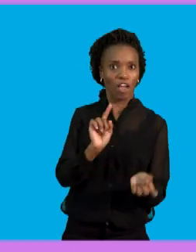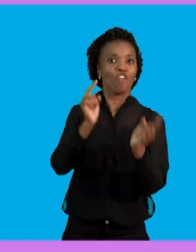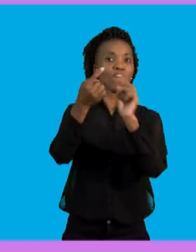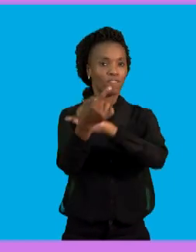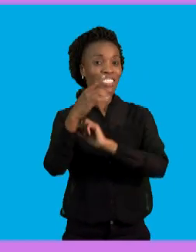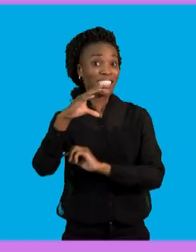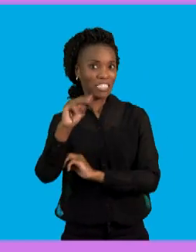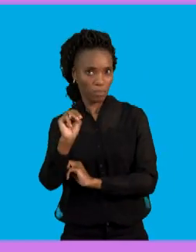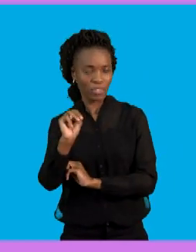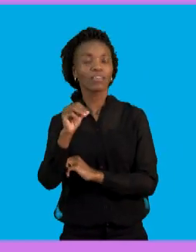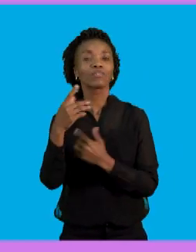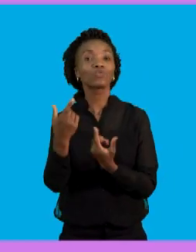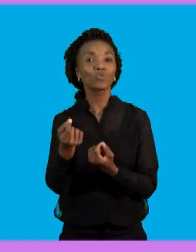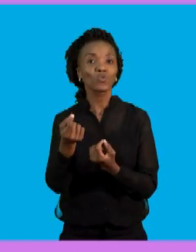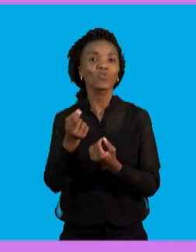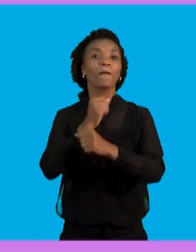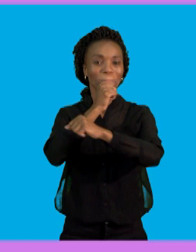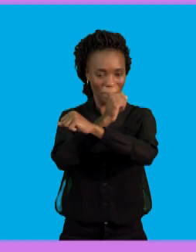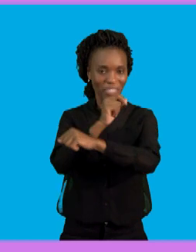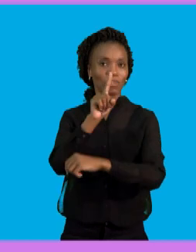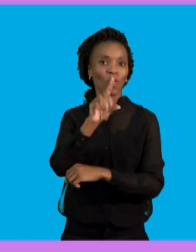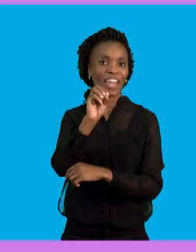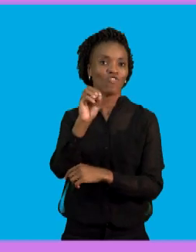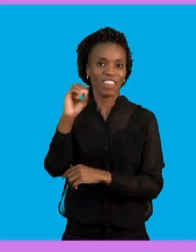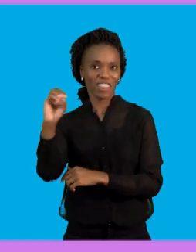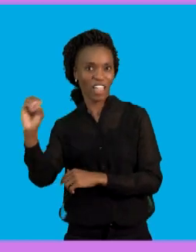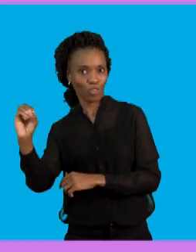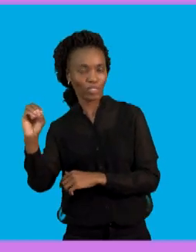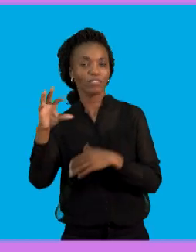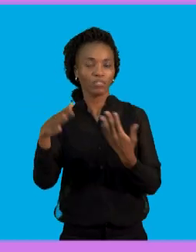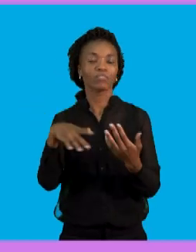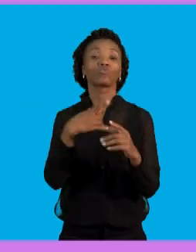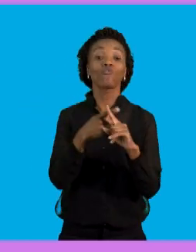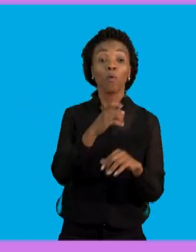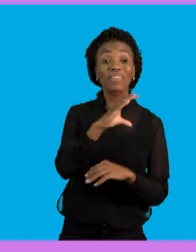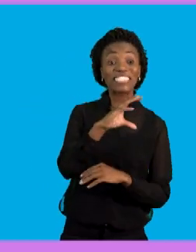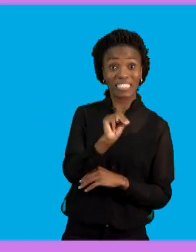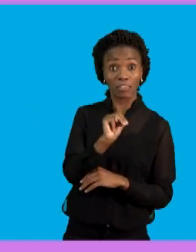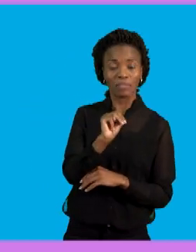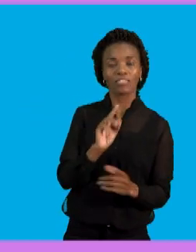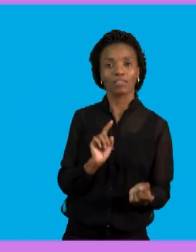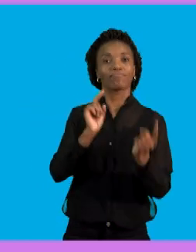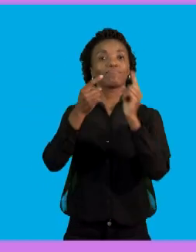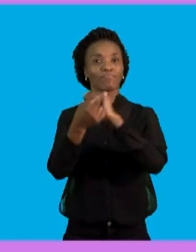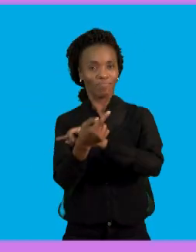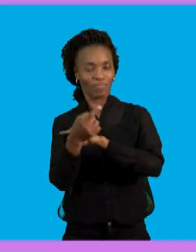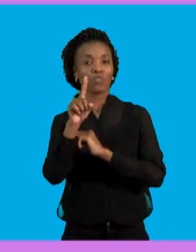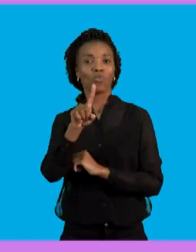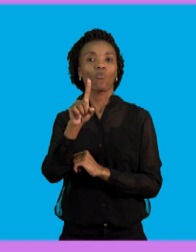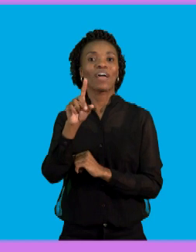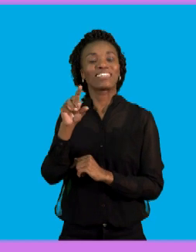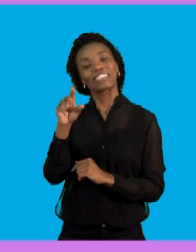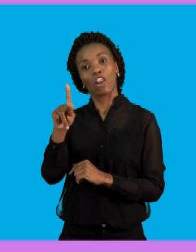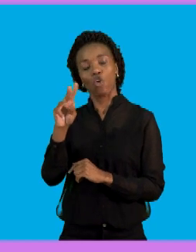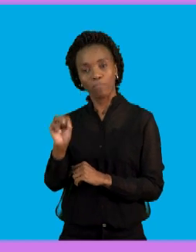a kilometer to a centimeter, you are simply going to multiply by 100,000. From a centimeter to a kilometer, you